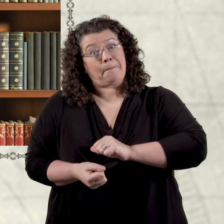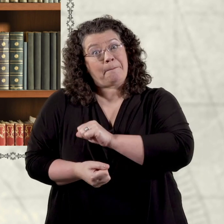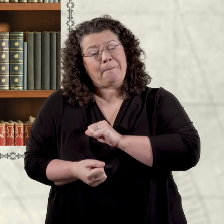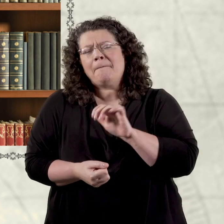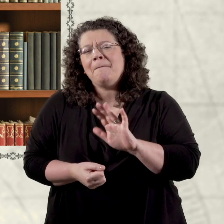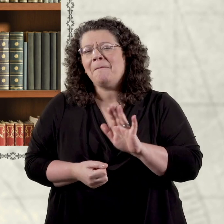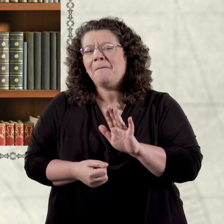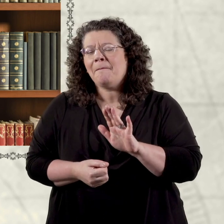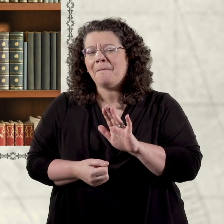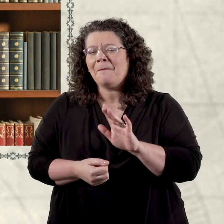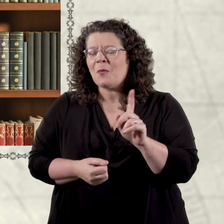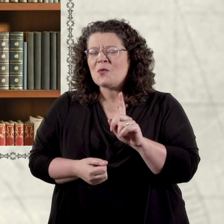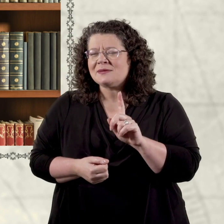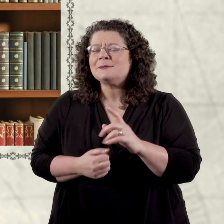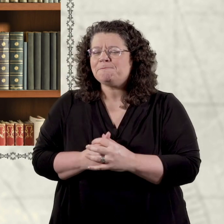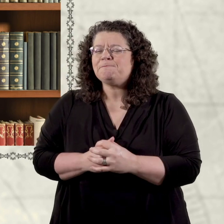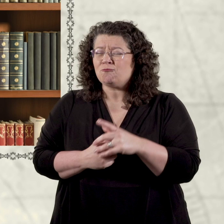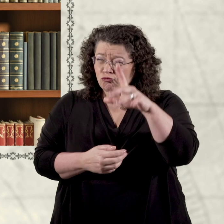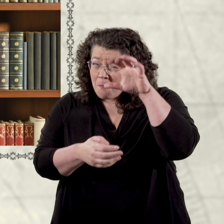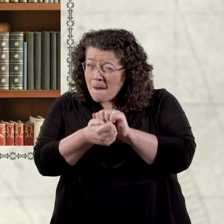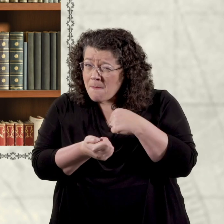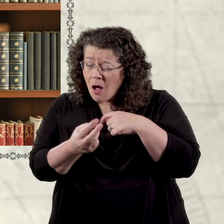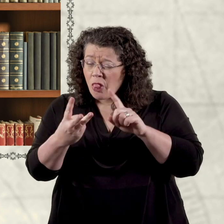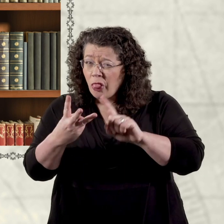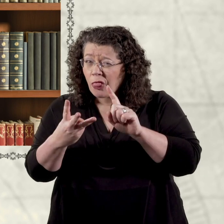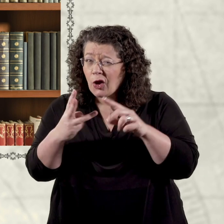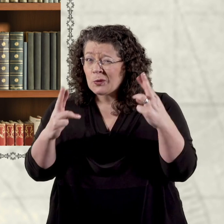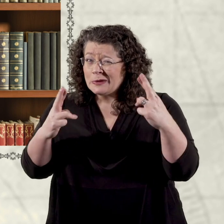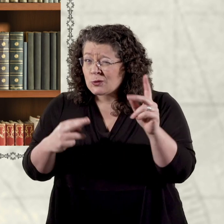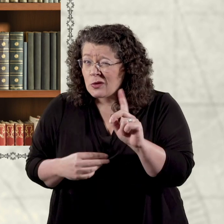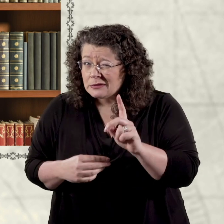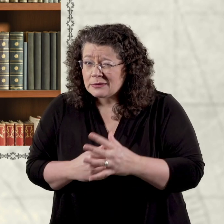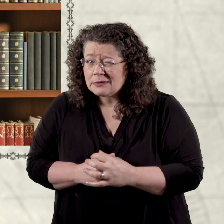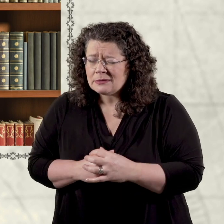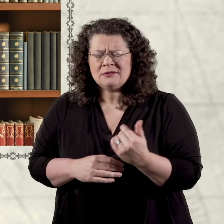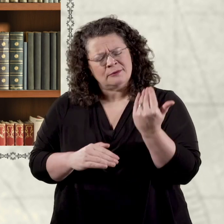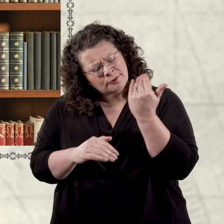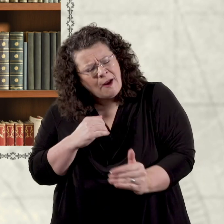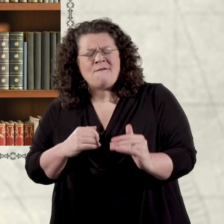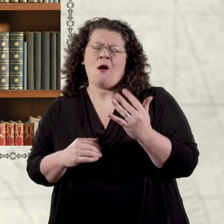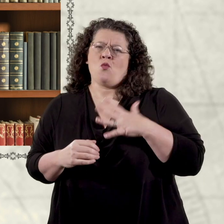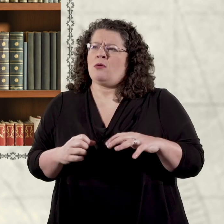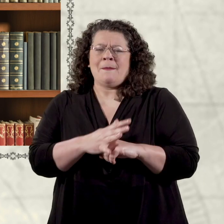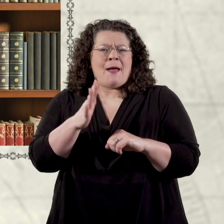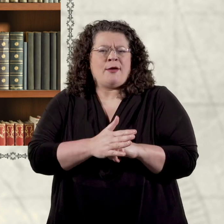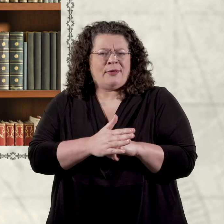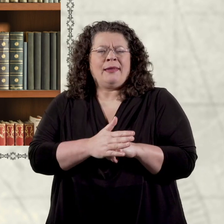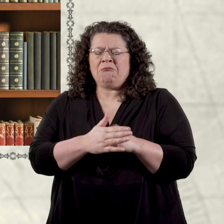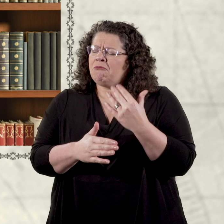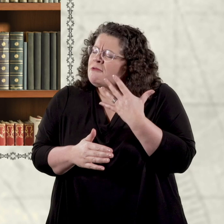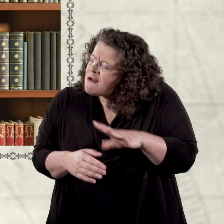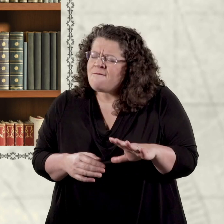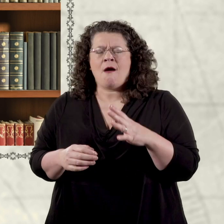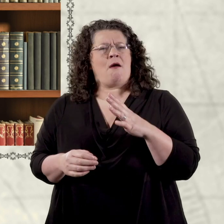not completely. Do you remember what my 3rd wish was? I never wanted to marry.